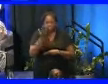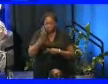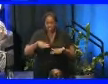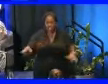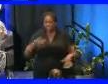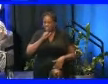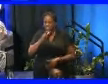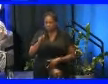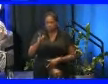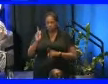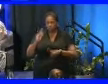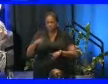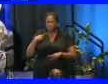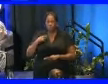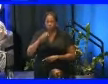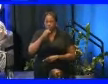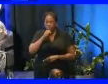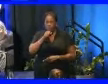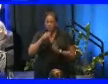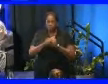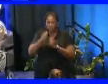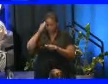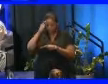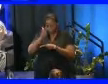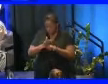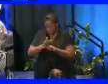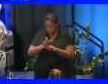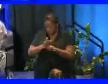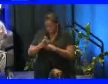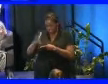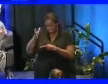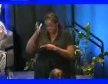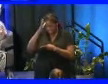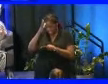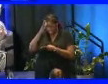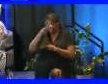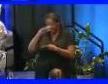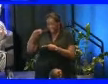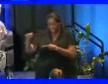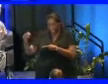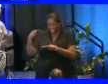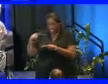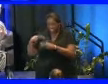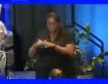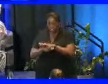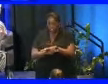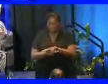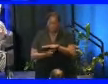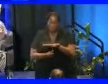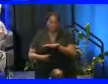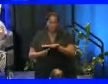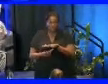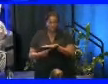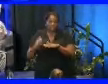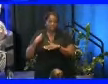age. She happened to go to the prom with my brother's father, and she snuck him in the basement, and she had sex